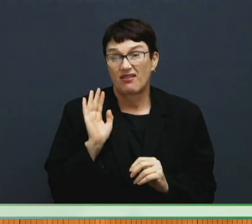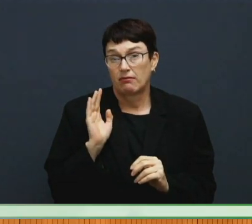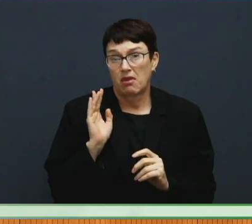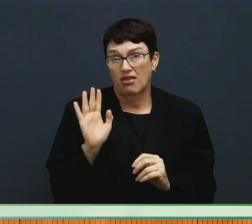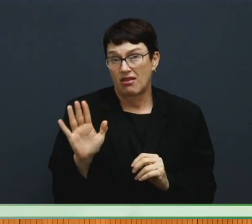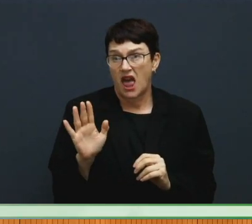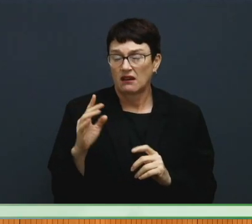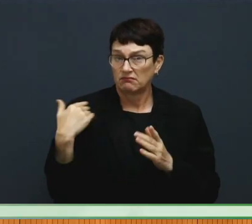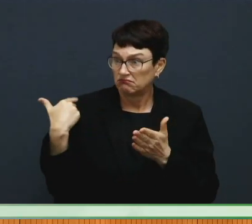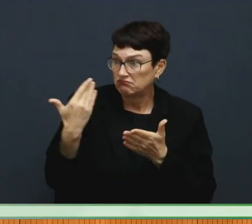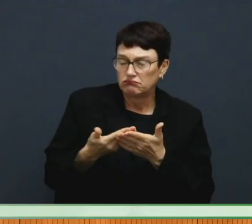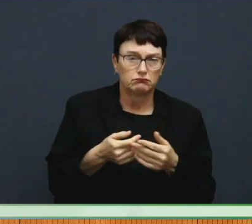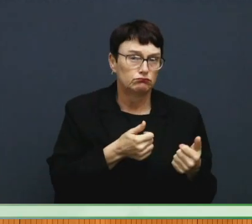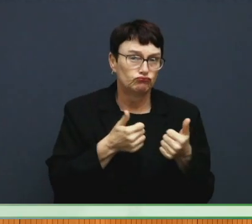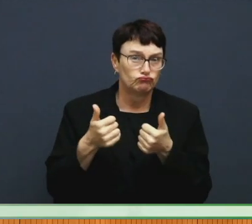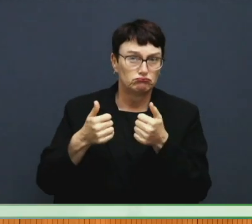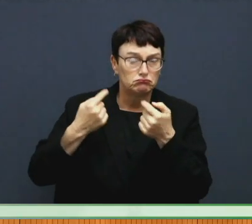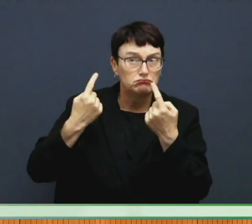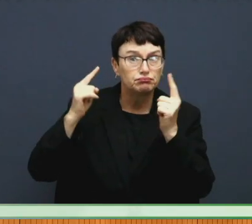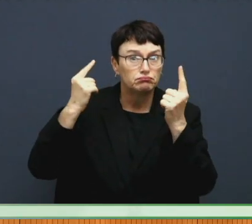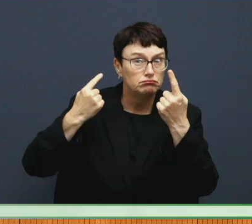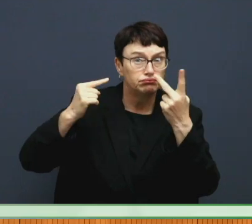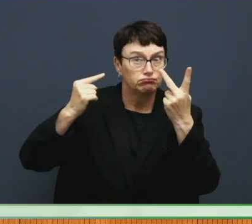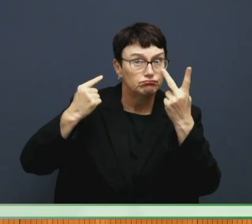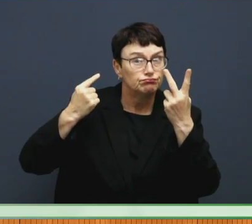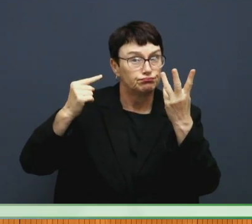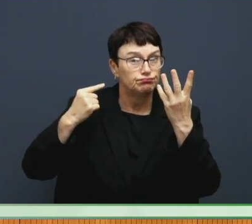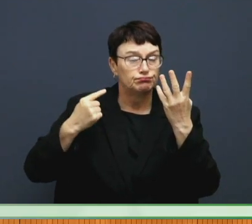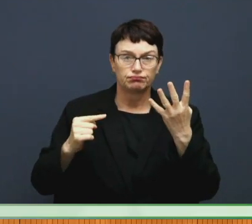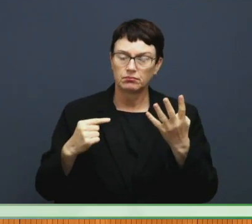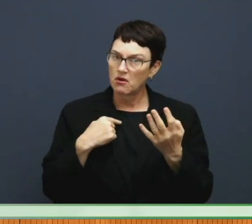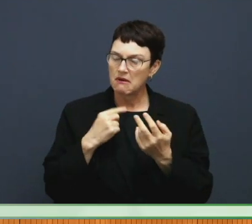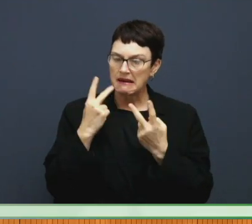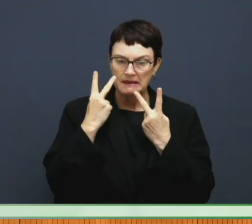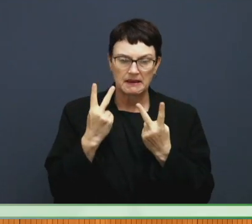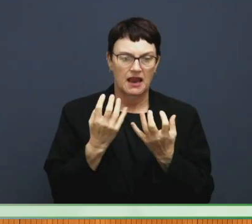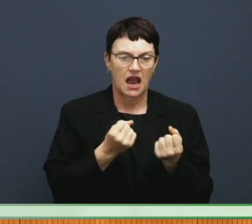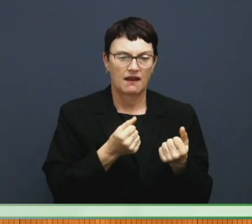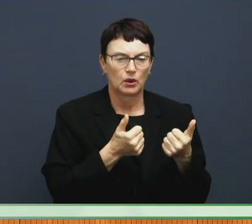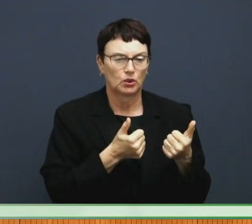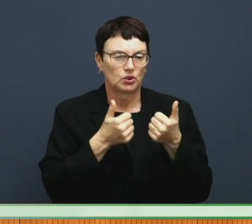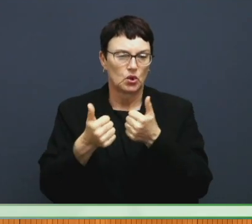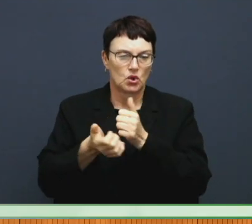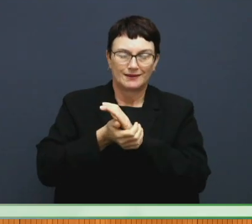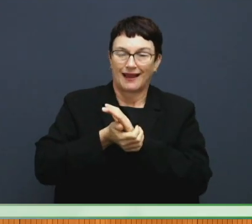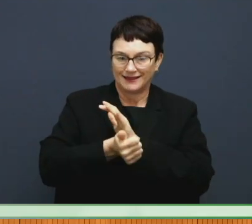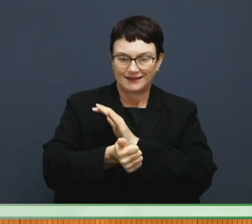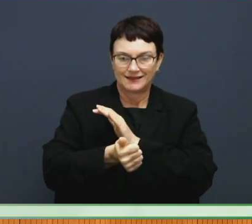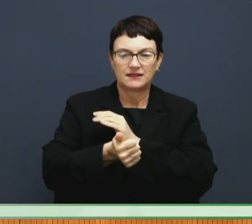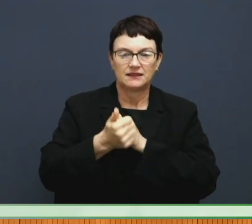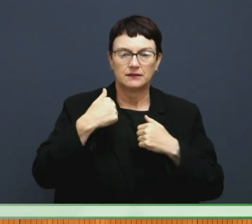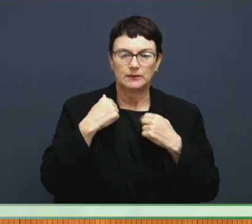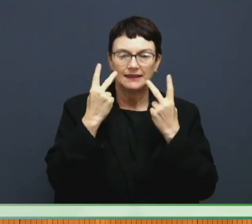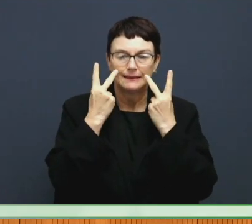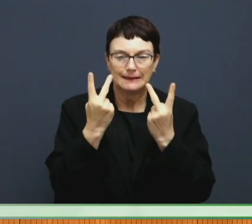an alumni feedback talent cultivation closed loop. Well, understanding